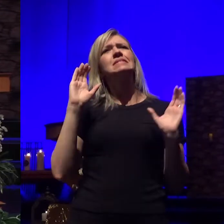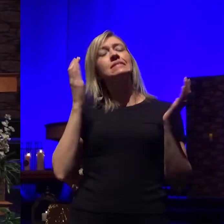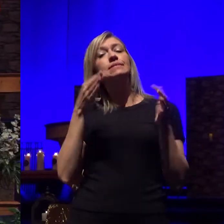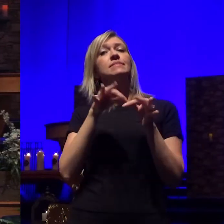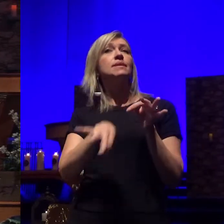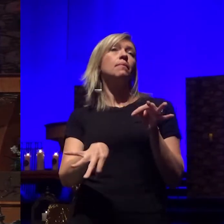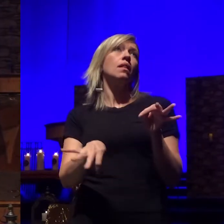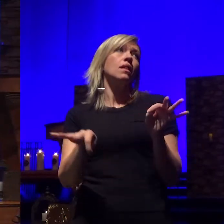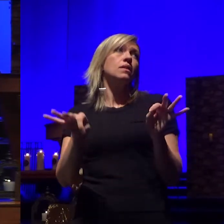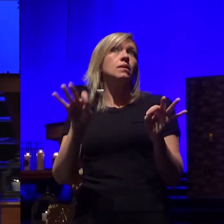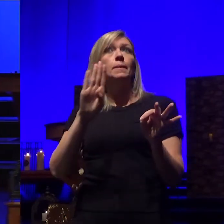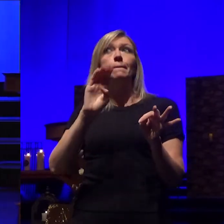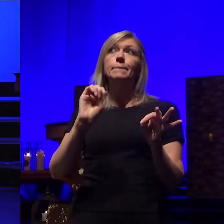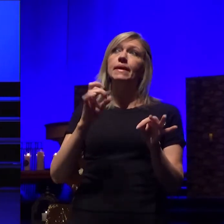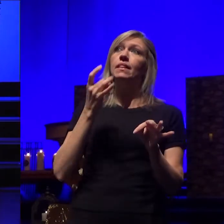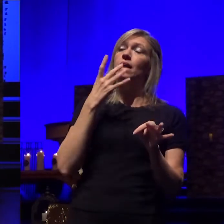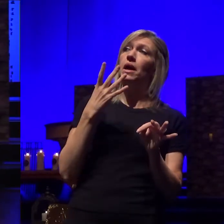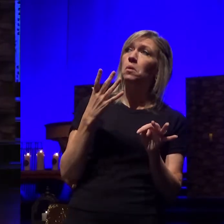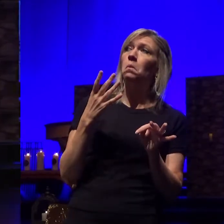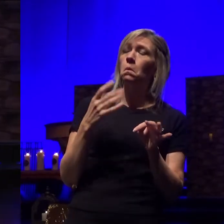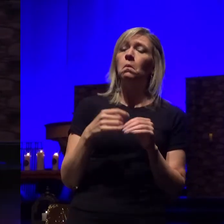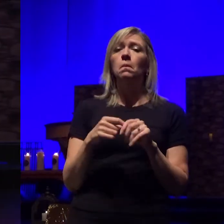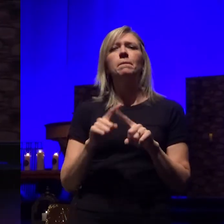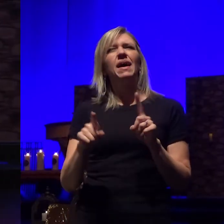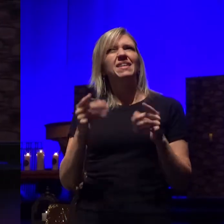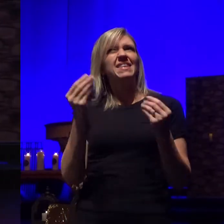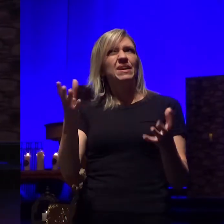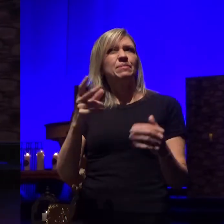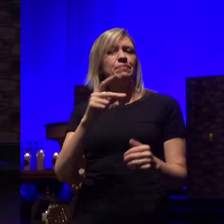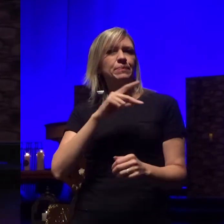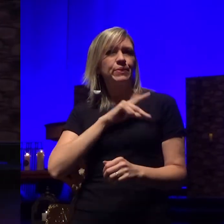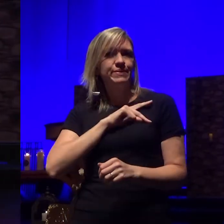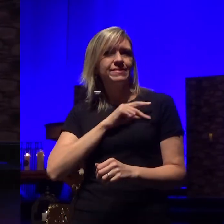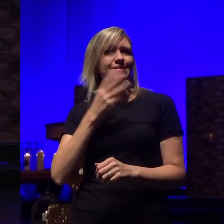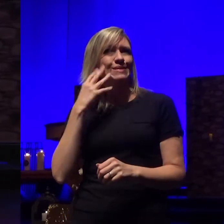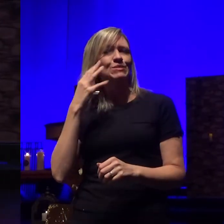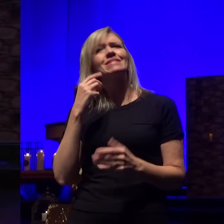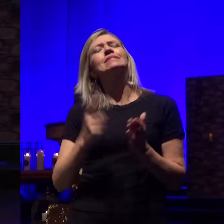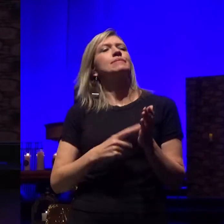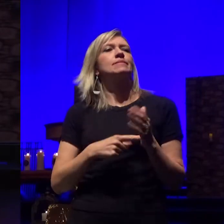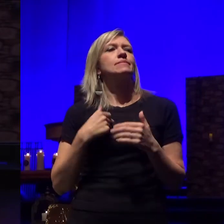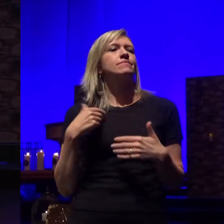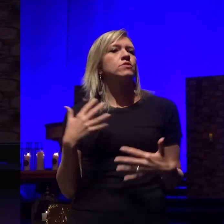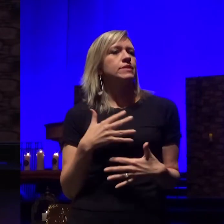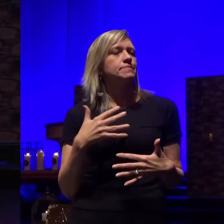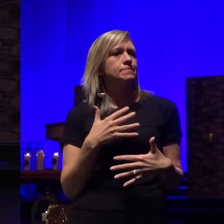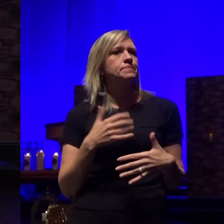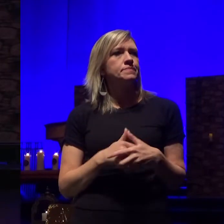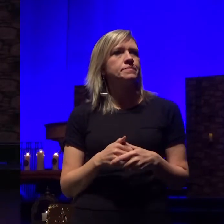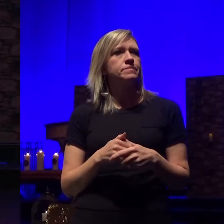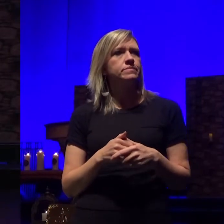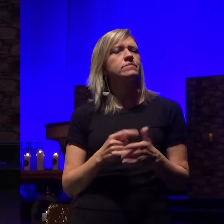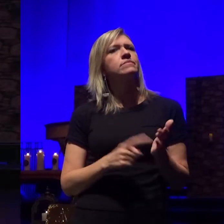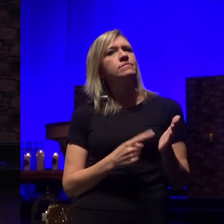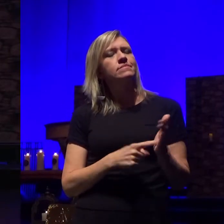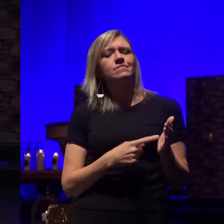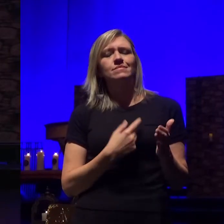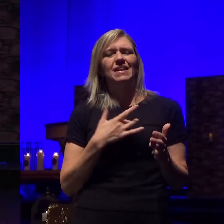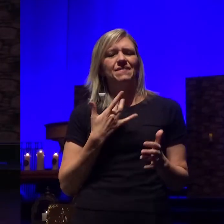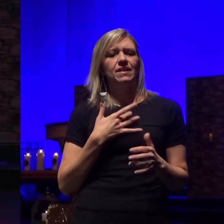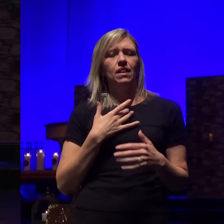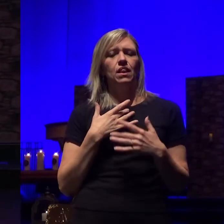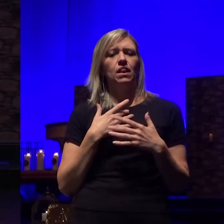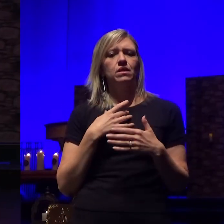just be the light. And yet I can tell you personally, there are times where I'm afraid to be the light. There's times where